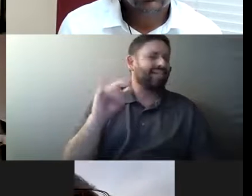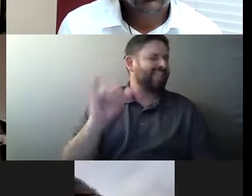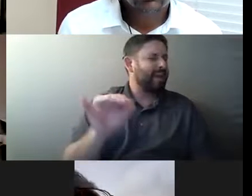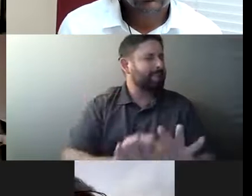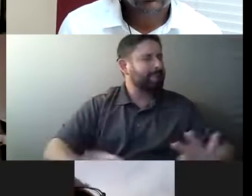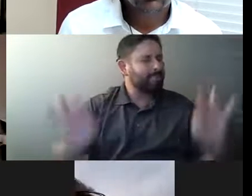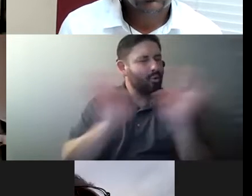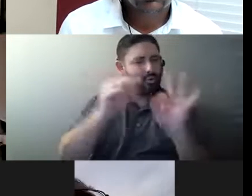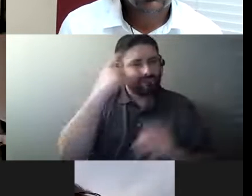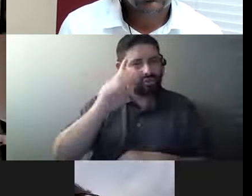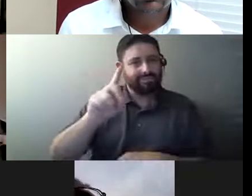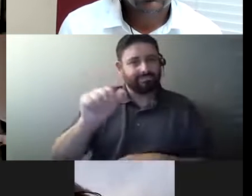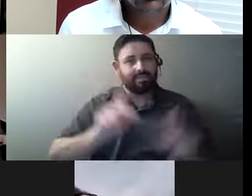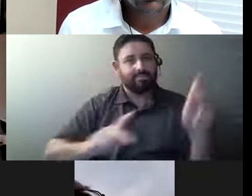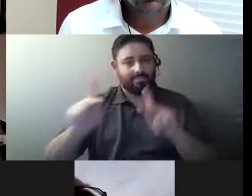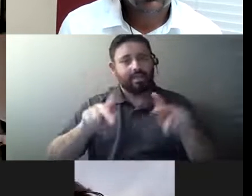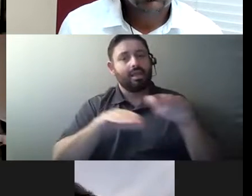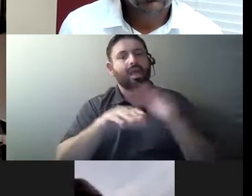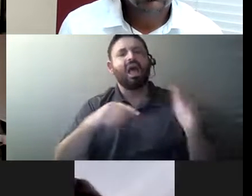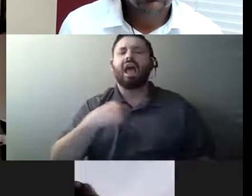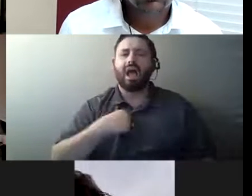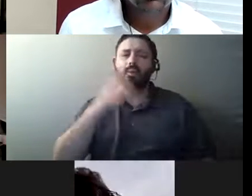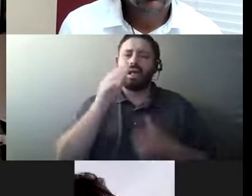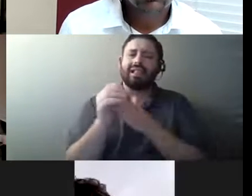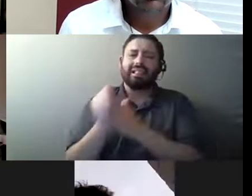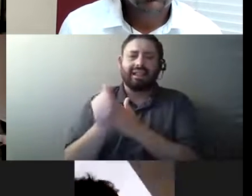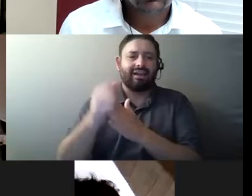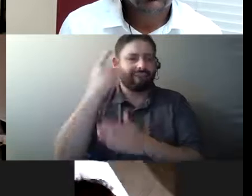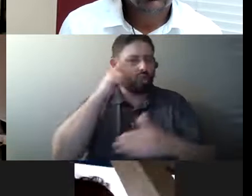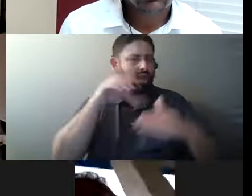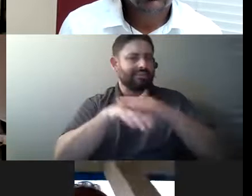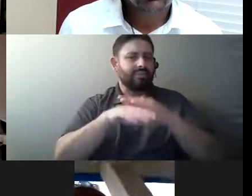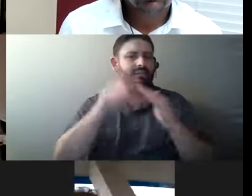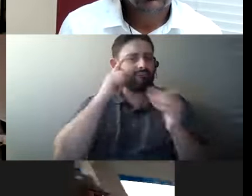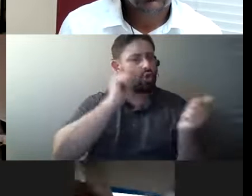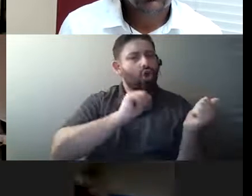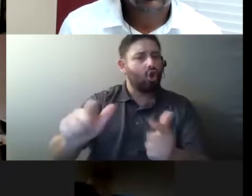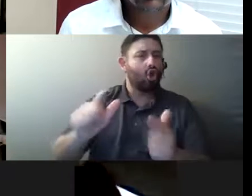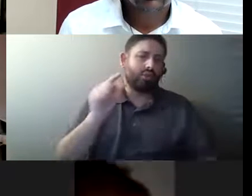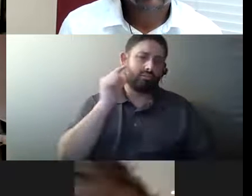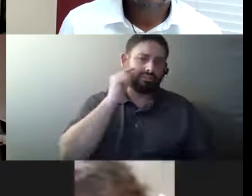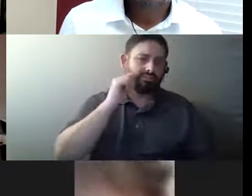is accessibility. So I'm going to be a champion for accessibility for all disabled people. Thank you.